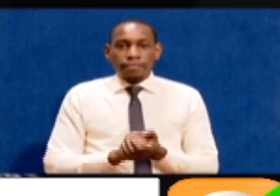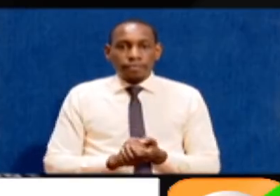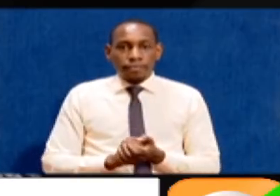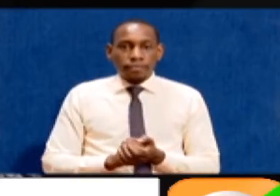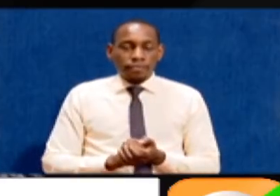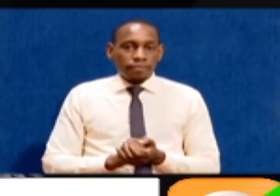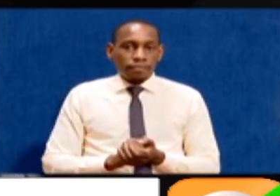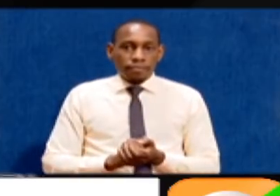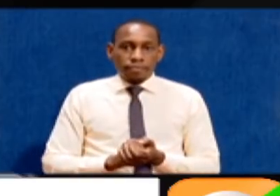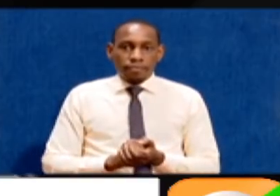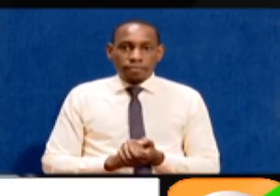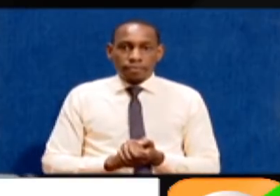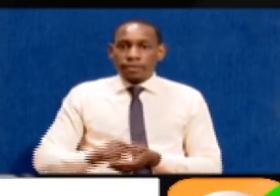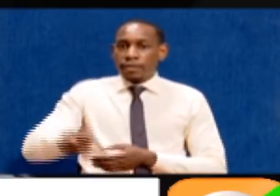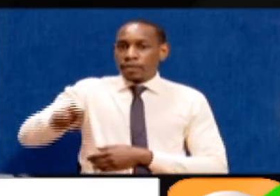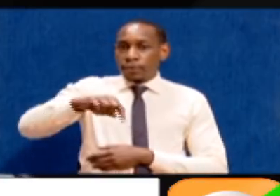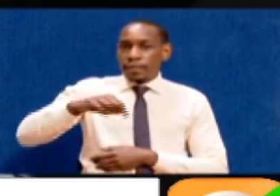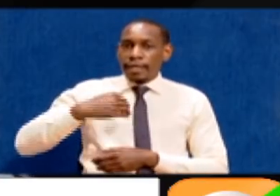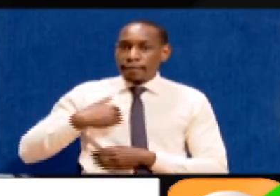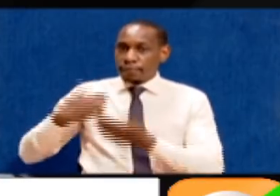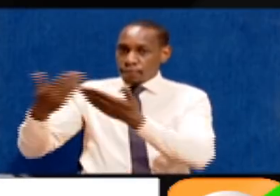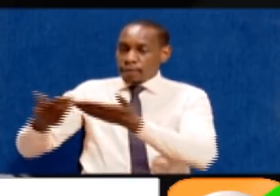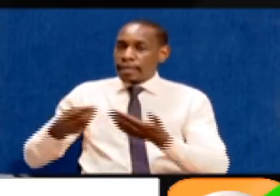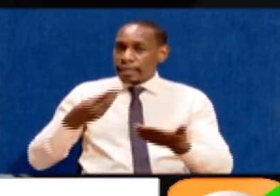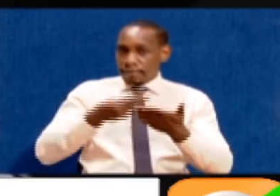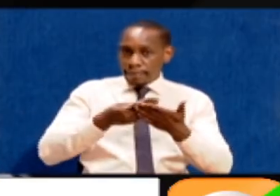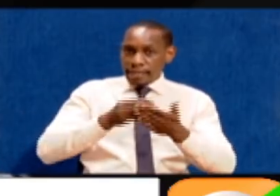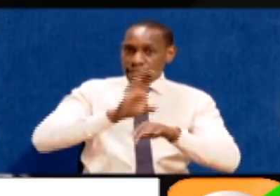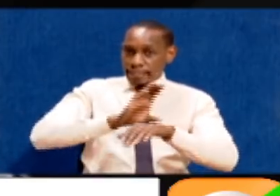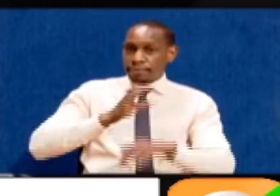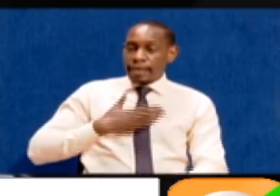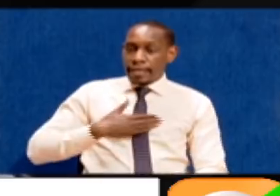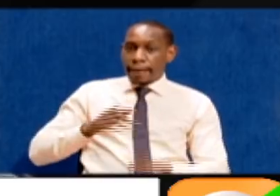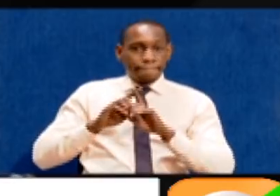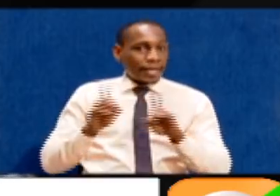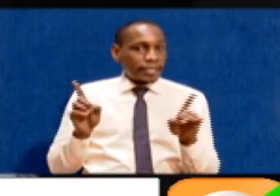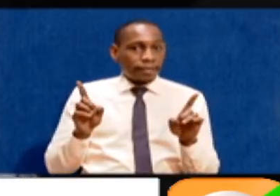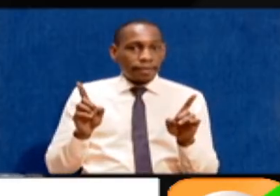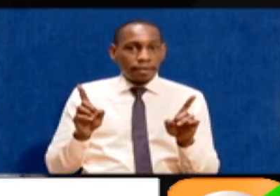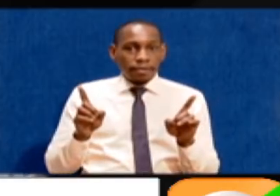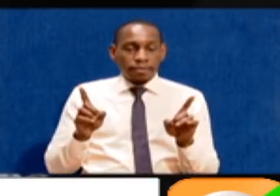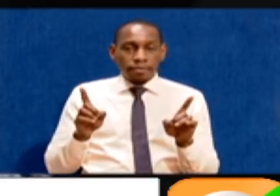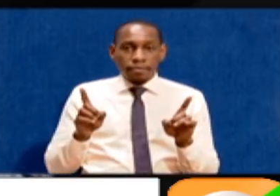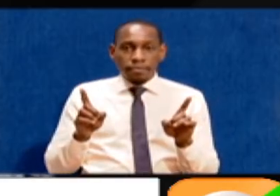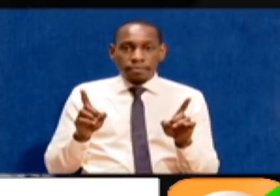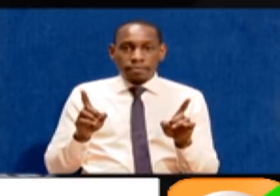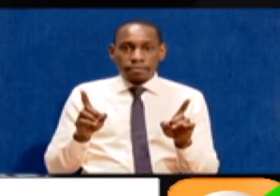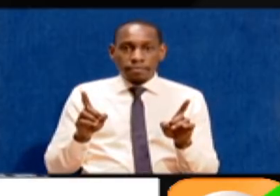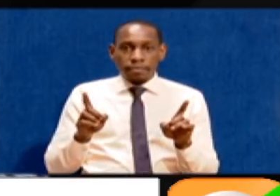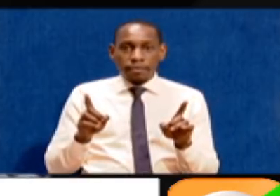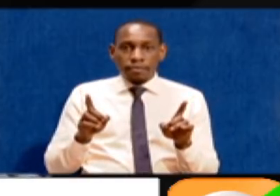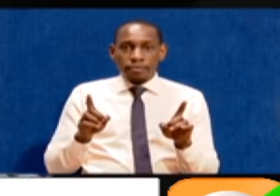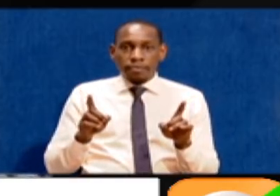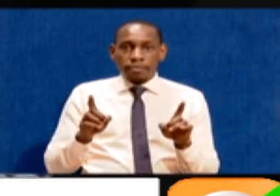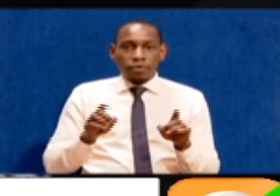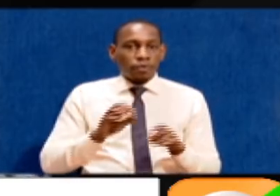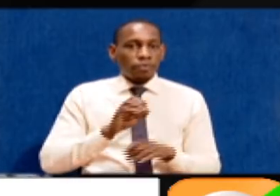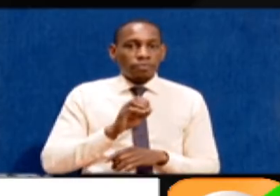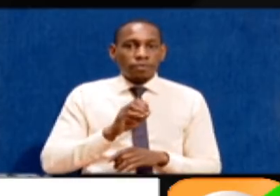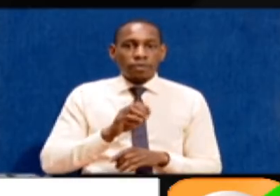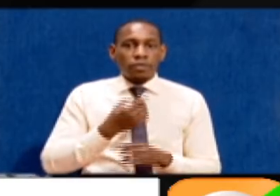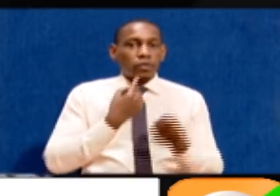saying. So we have received money in our church, but we do not make noise about